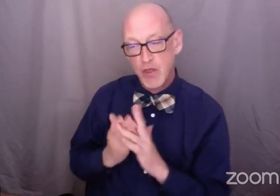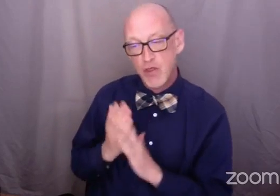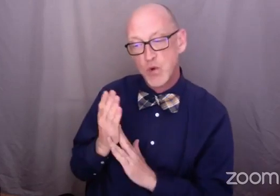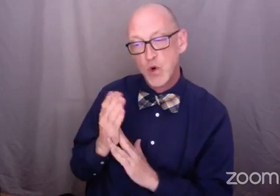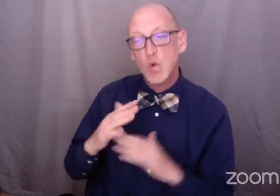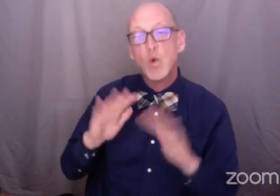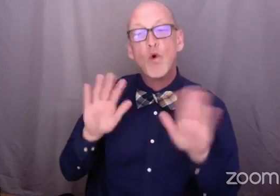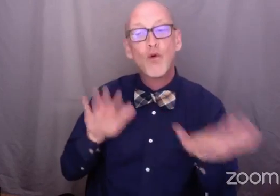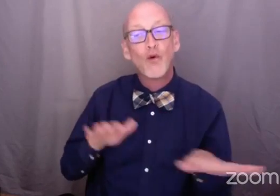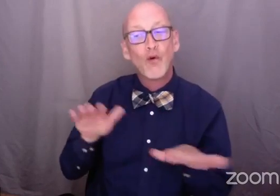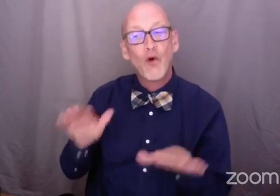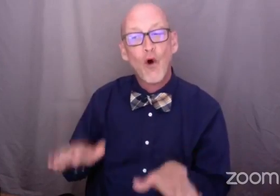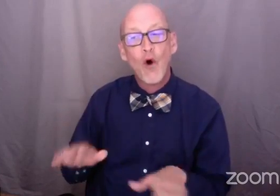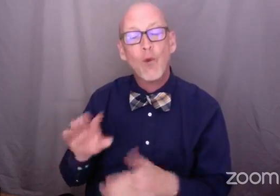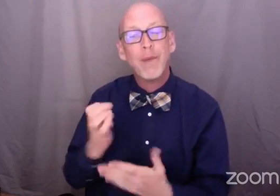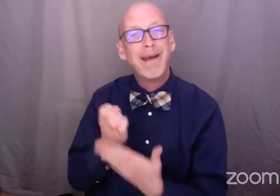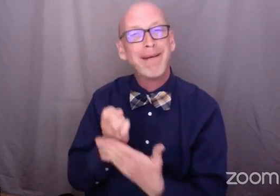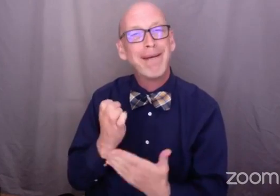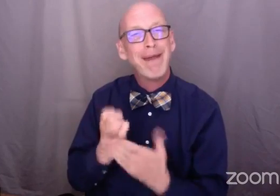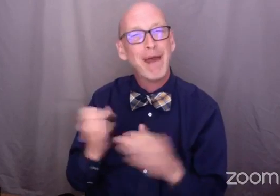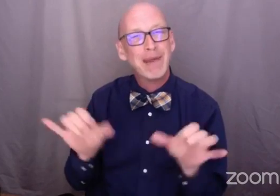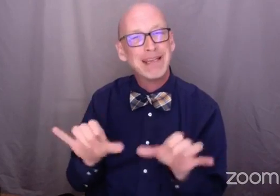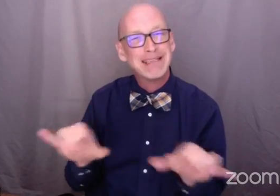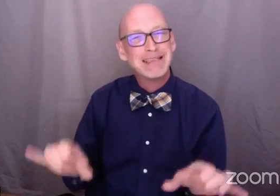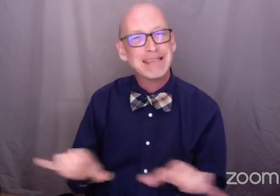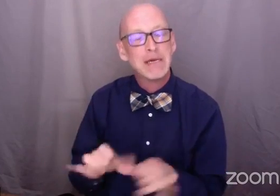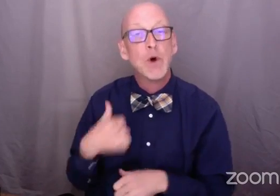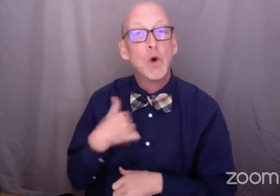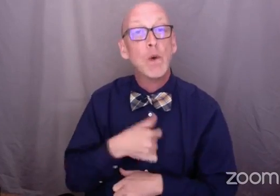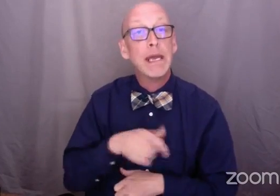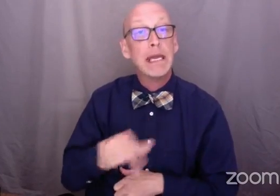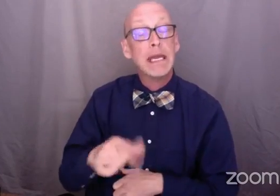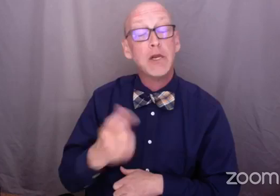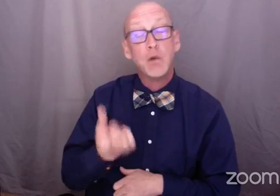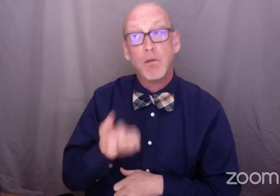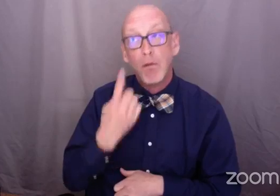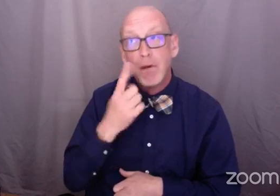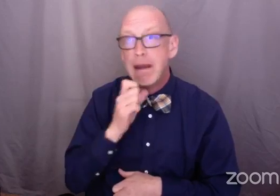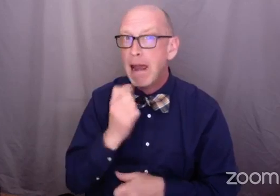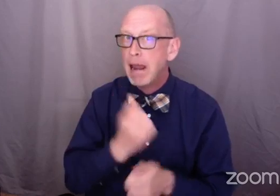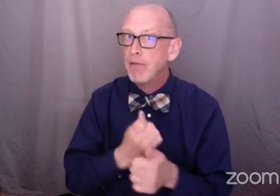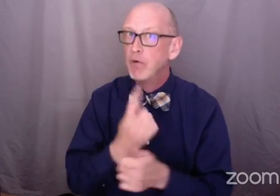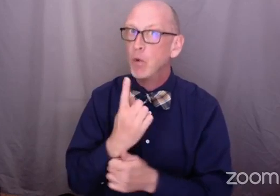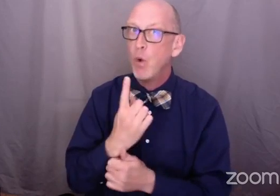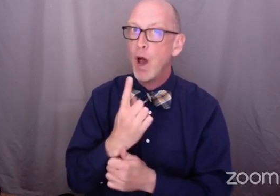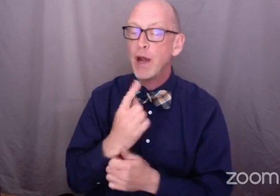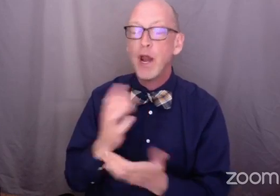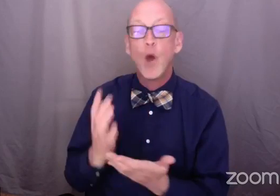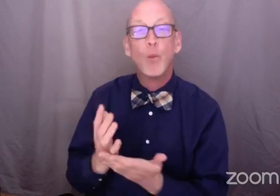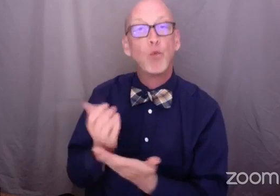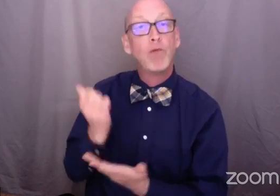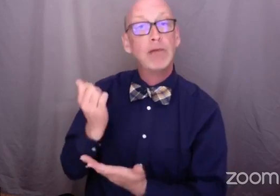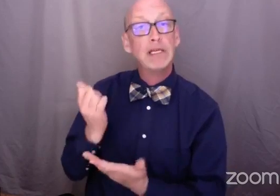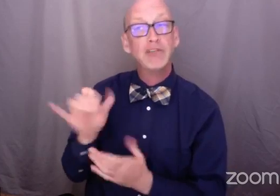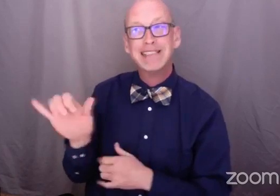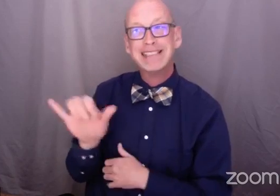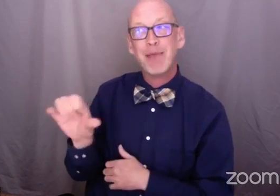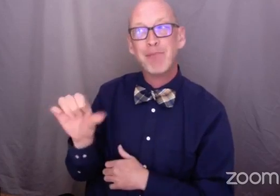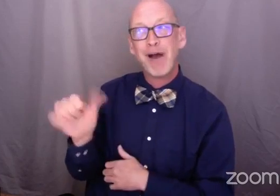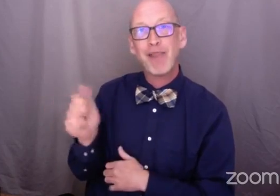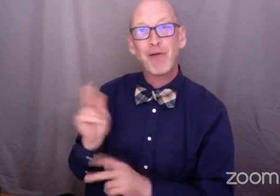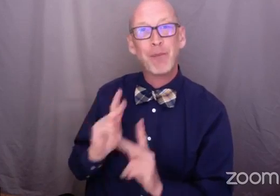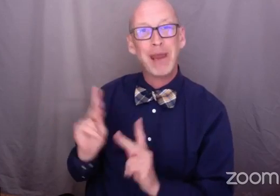at home. And so we just want to be very cognizant that not everybody is as privileged as some of us might be, and